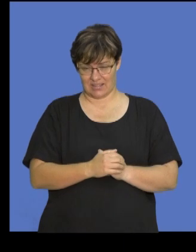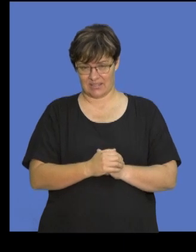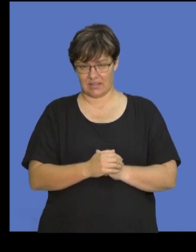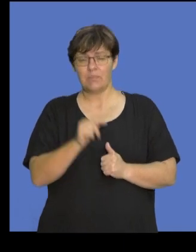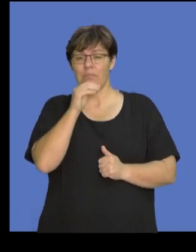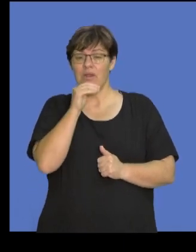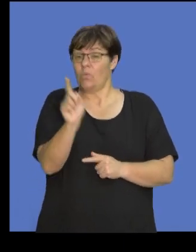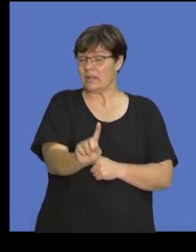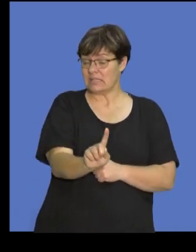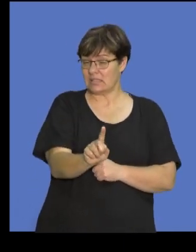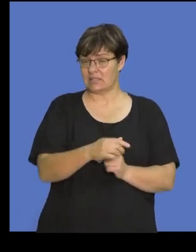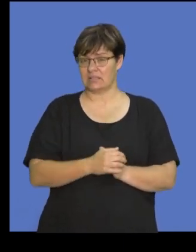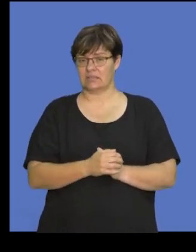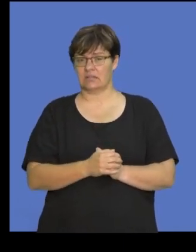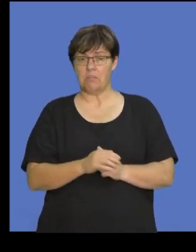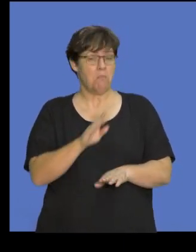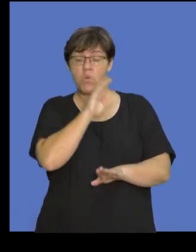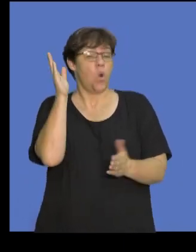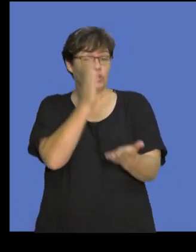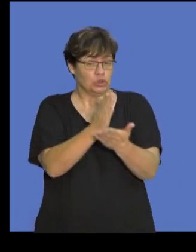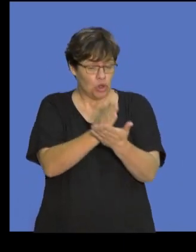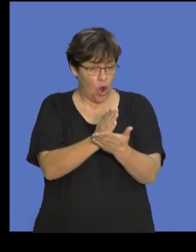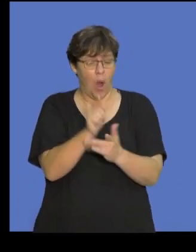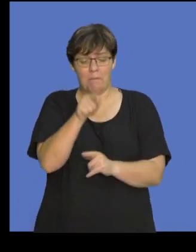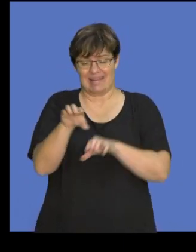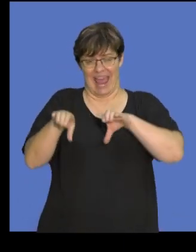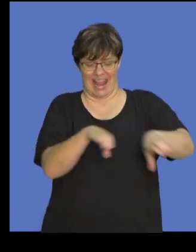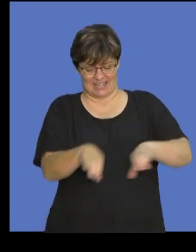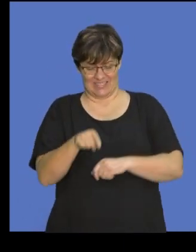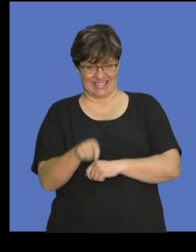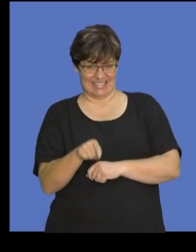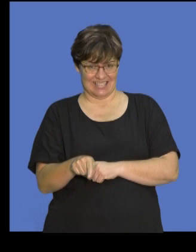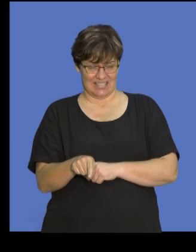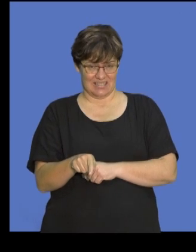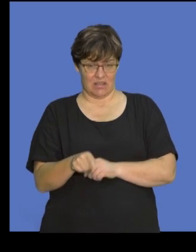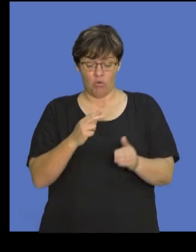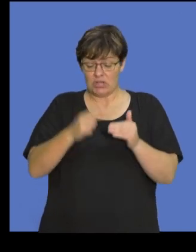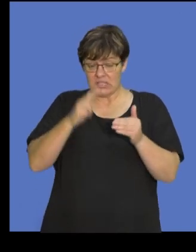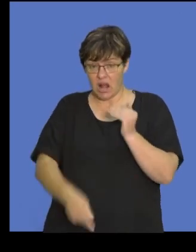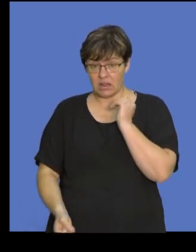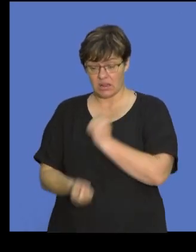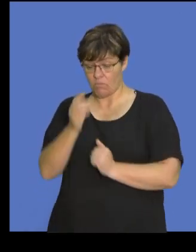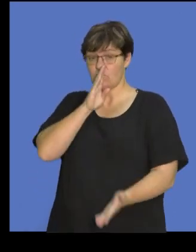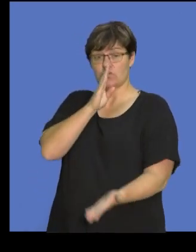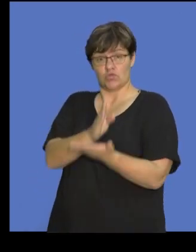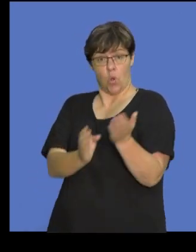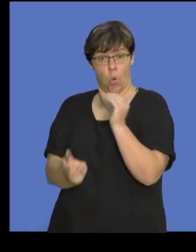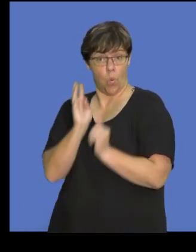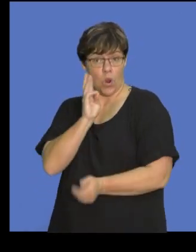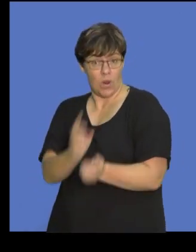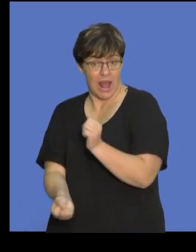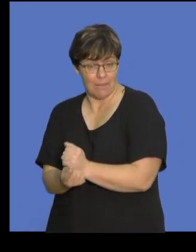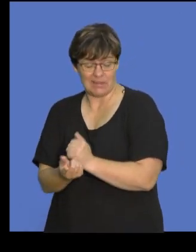an activity that is uncertain. We're looking at an activity where results